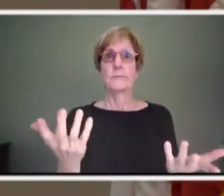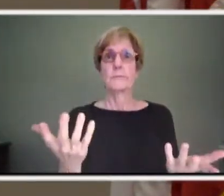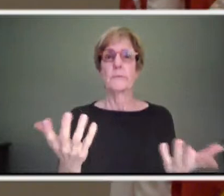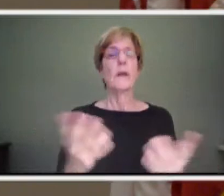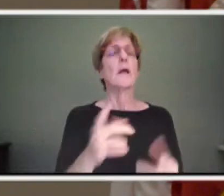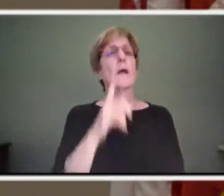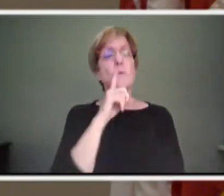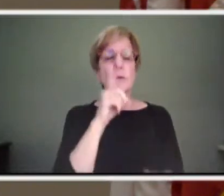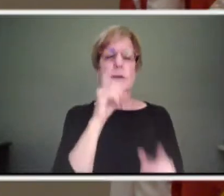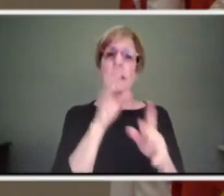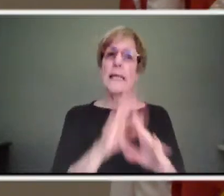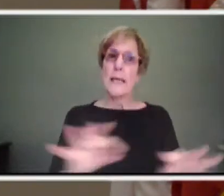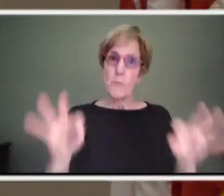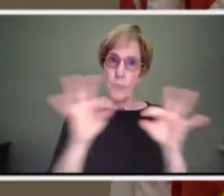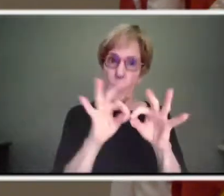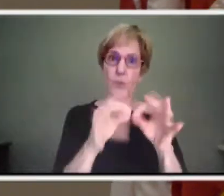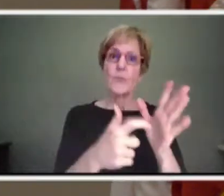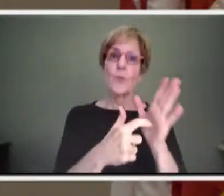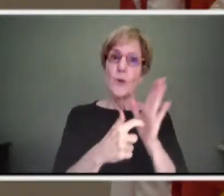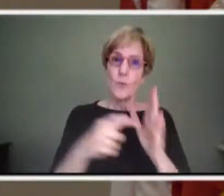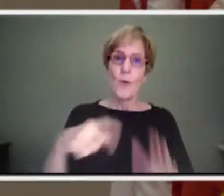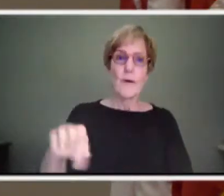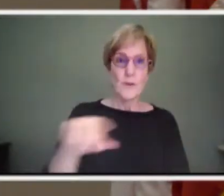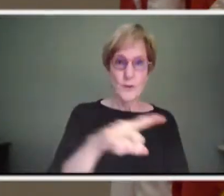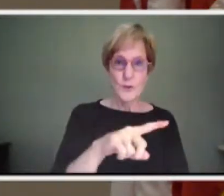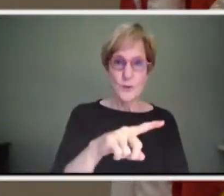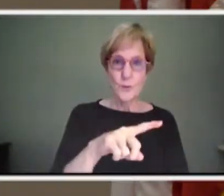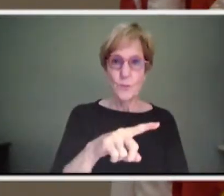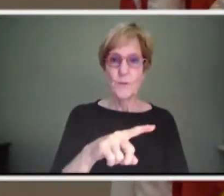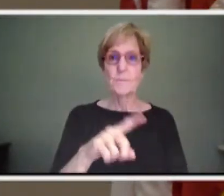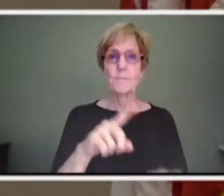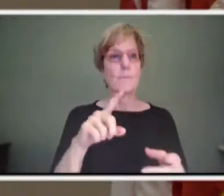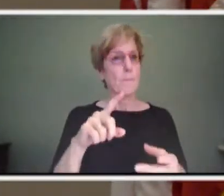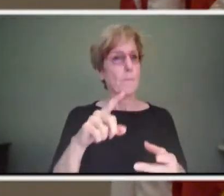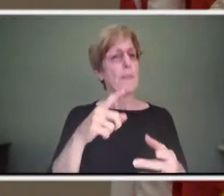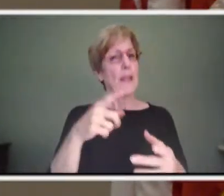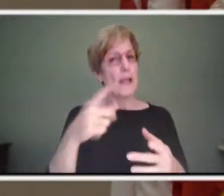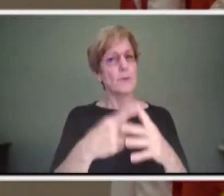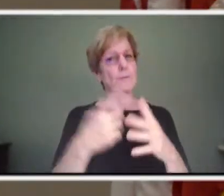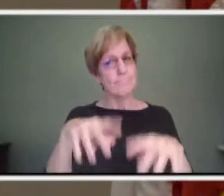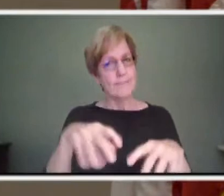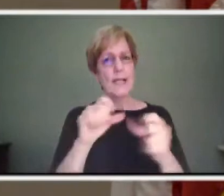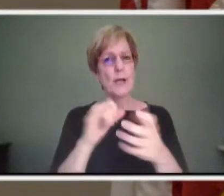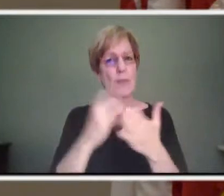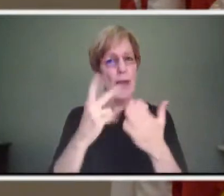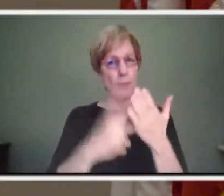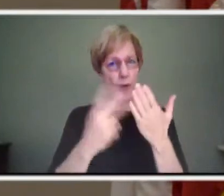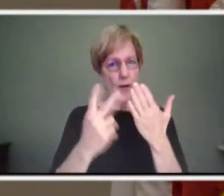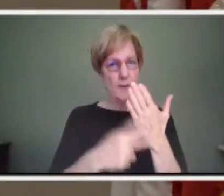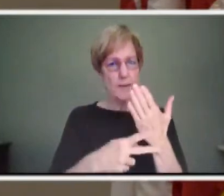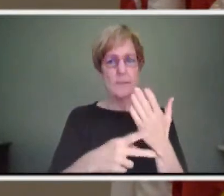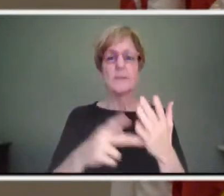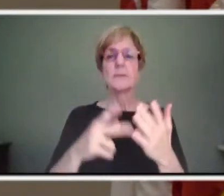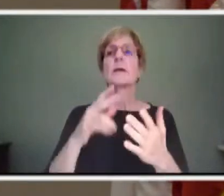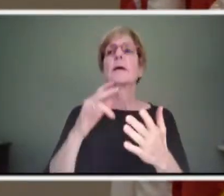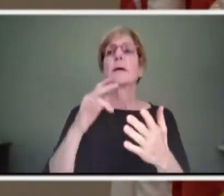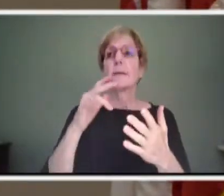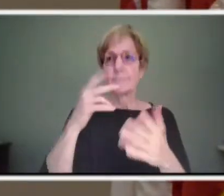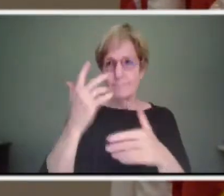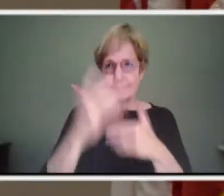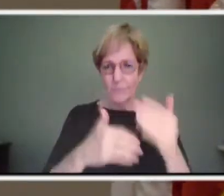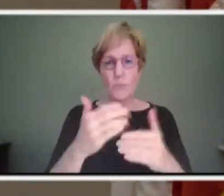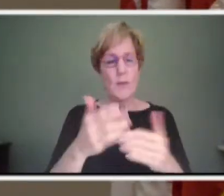behooves you, if you're going to enter into that process, that you contact that district representative and allow that